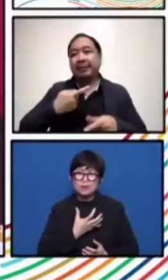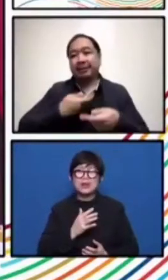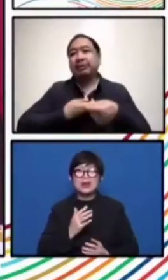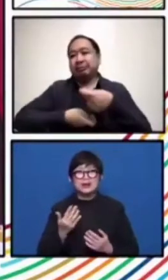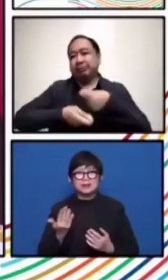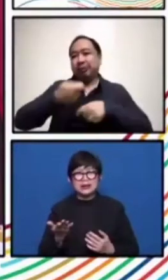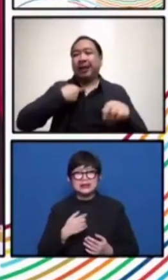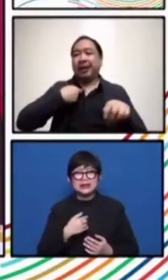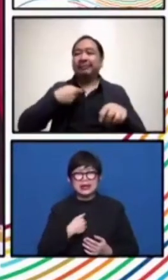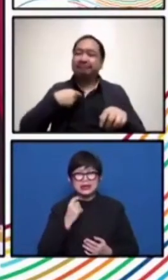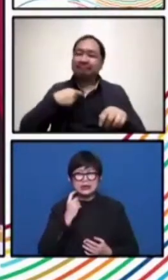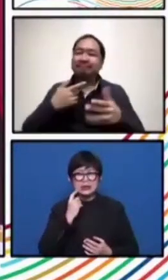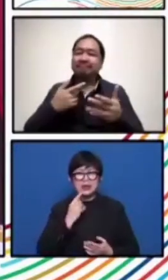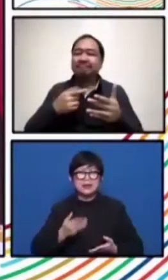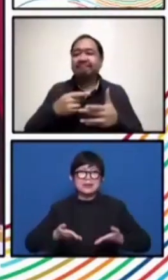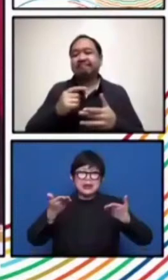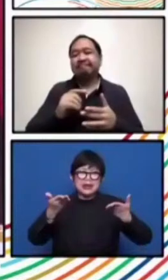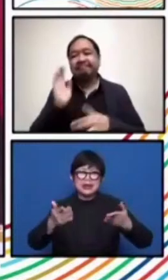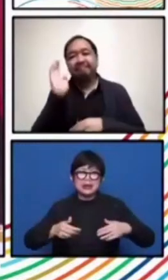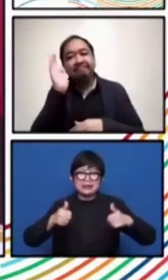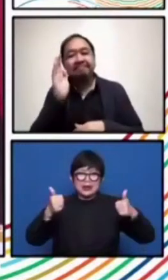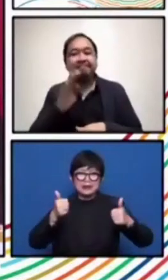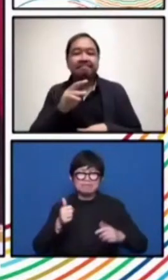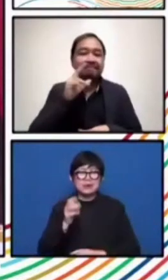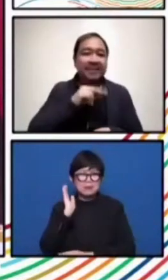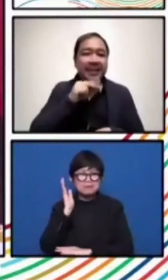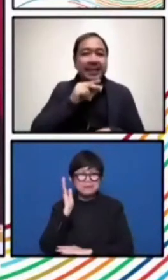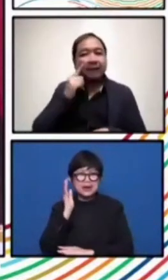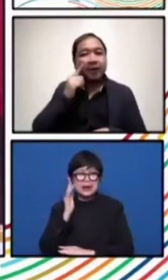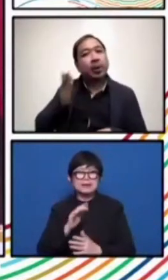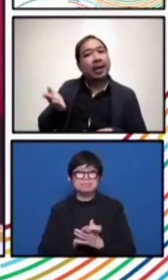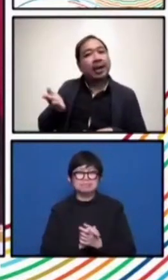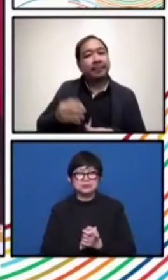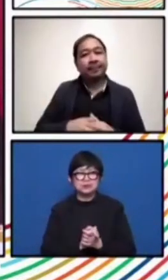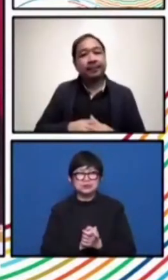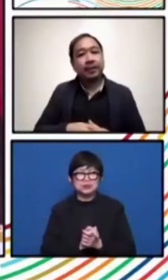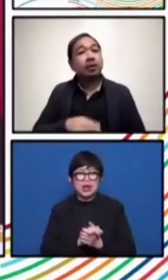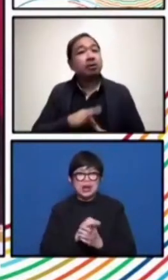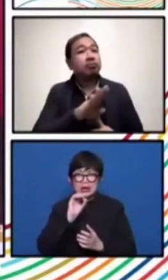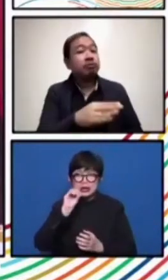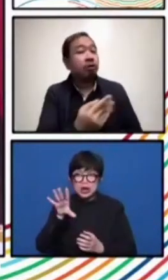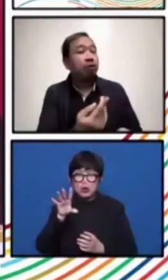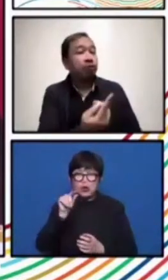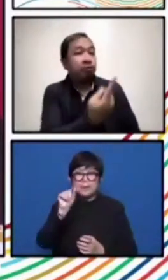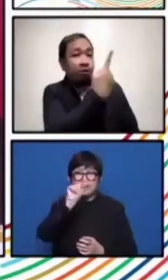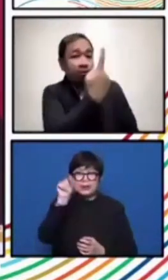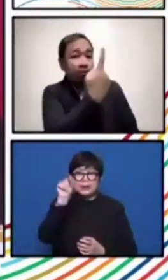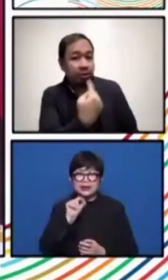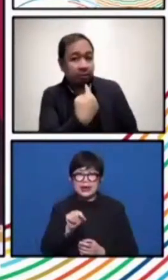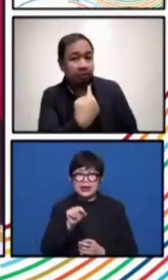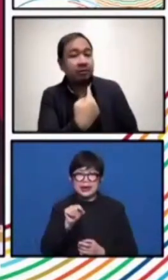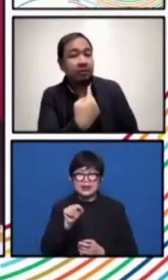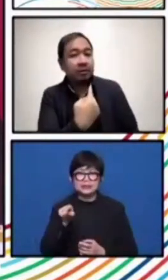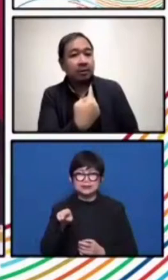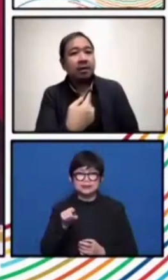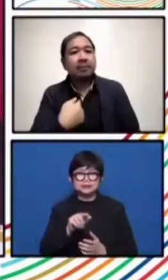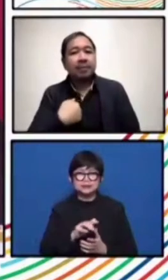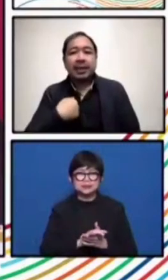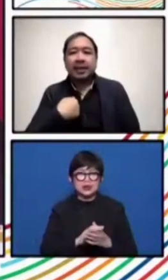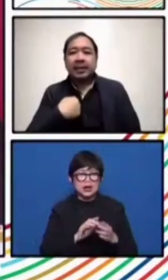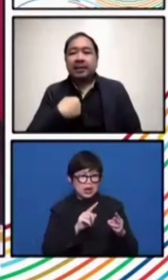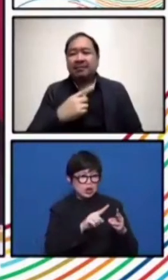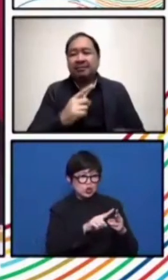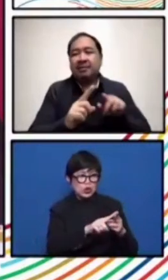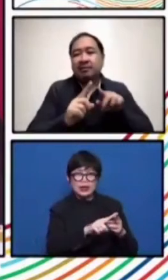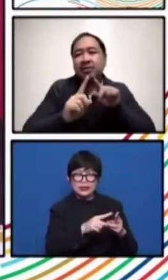behalf um I I will to answer this question I have two two elements that I would like to share